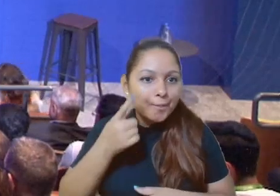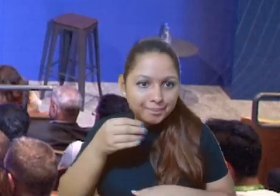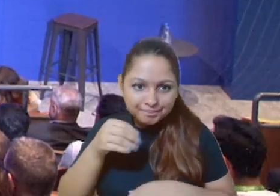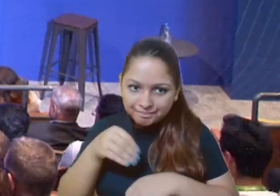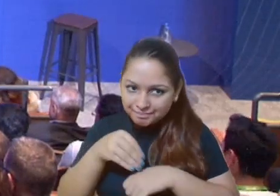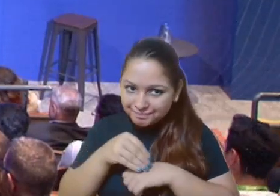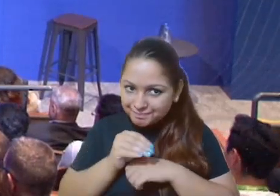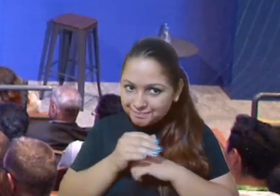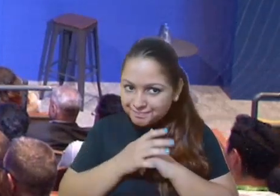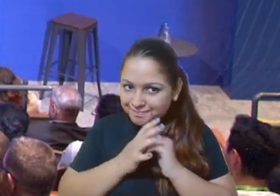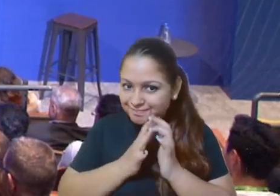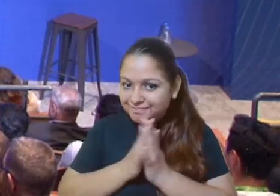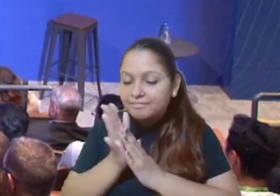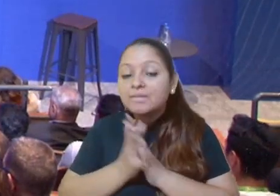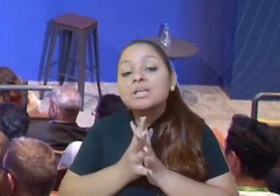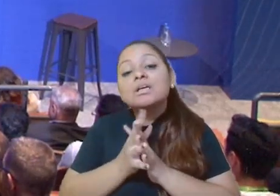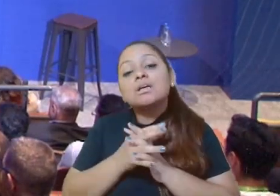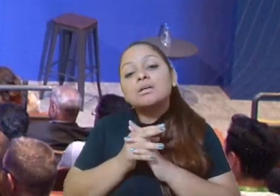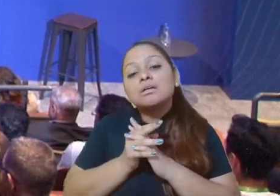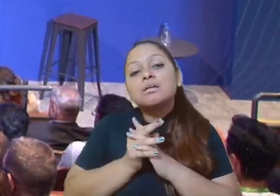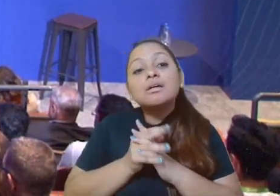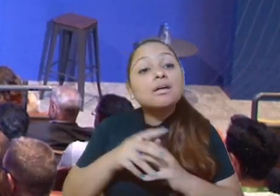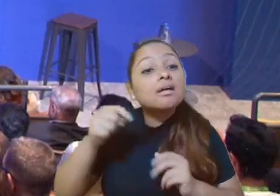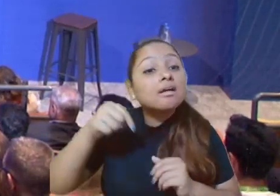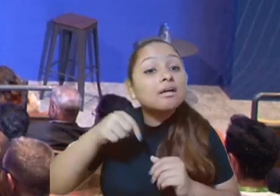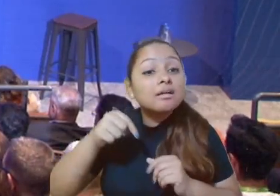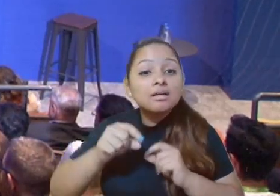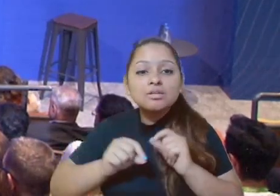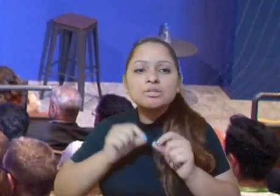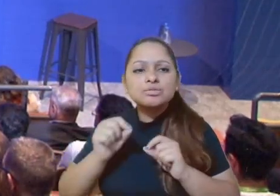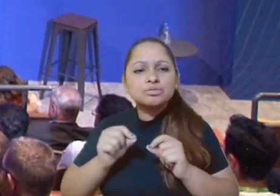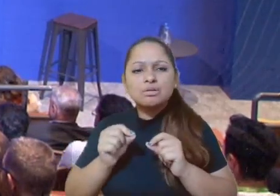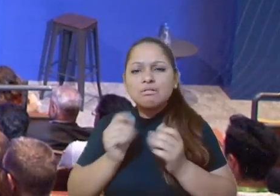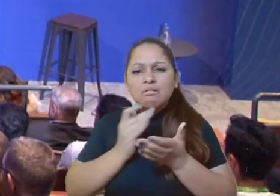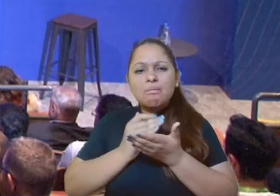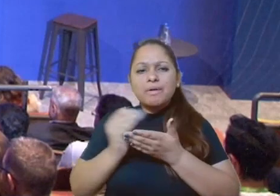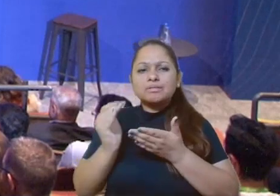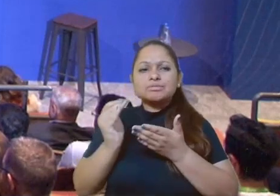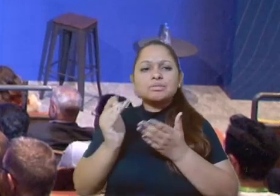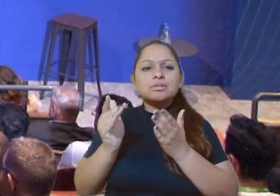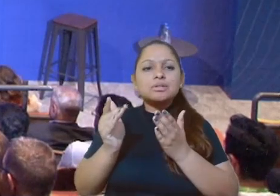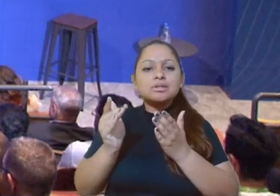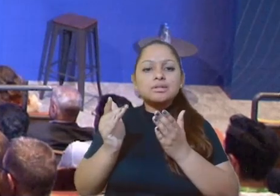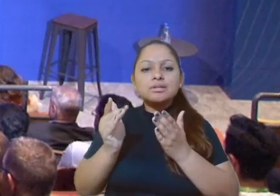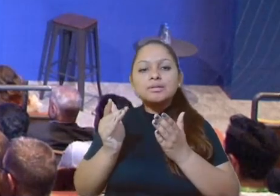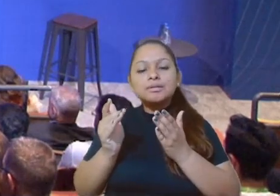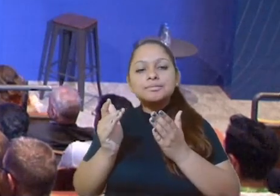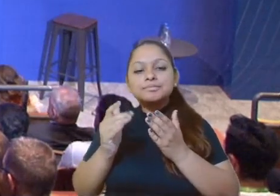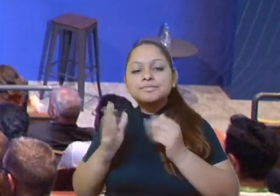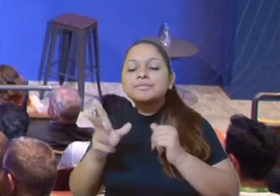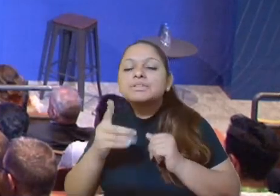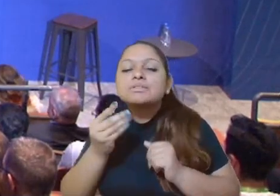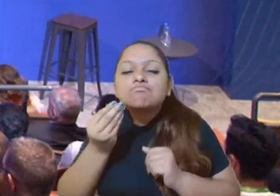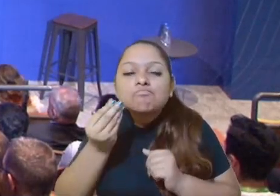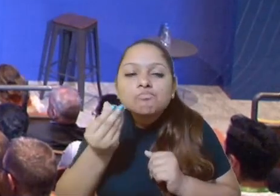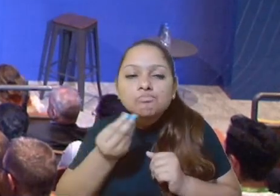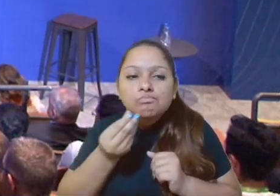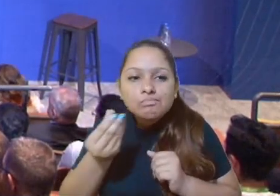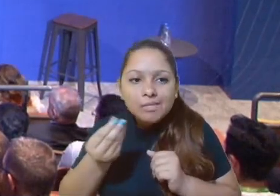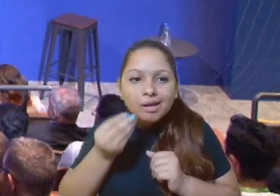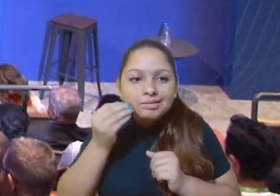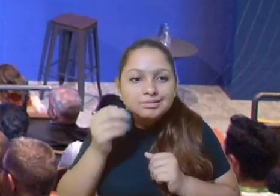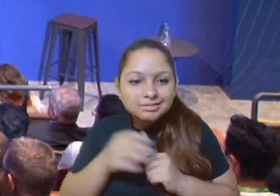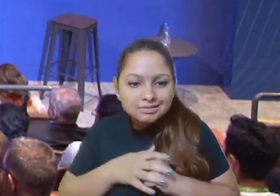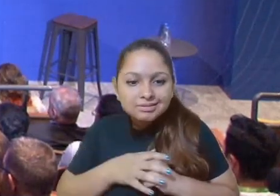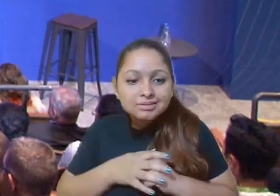is really good because this is just the kickoff. It's just the first spark of that.